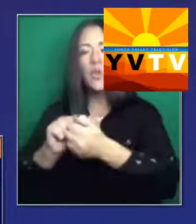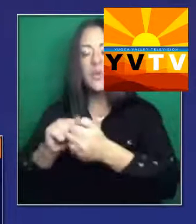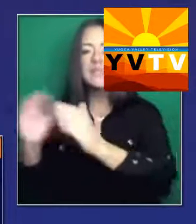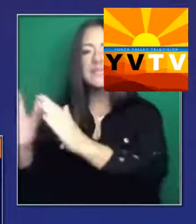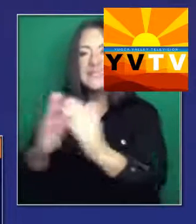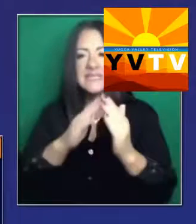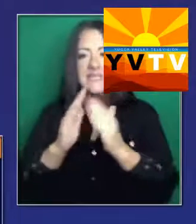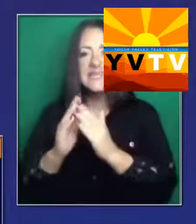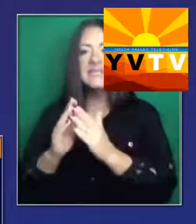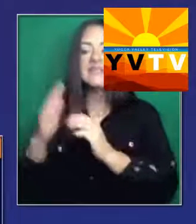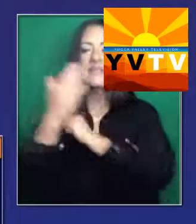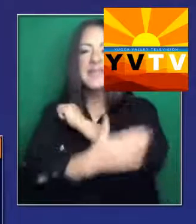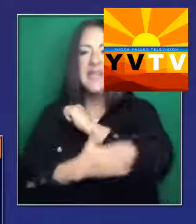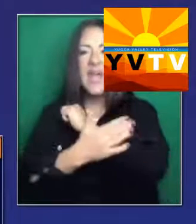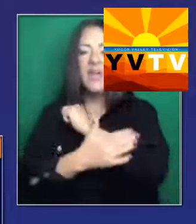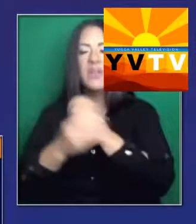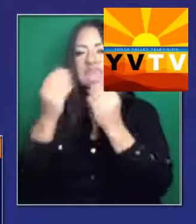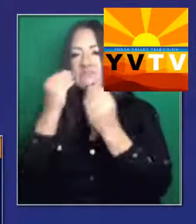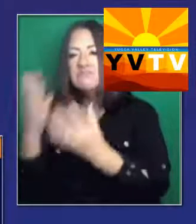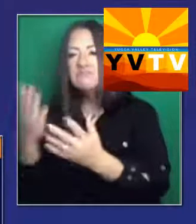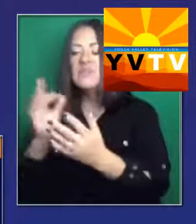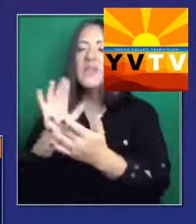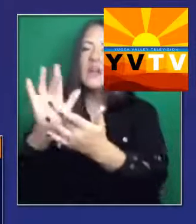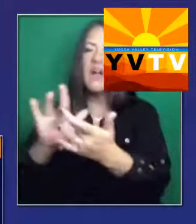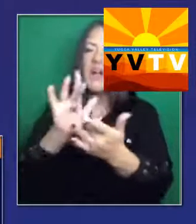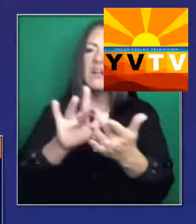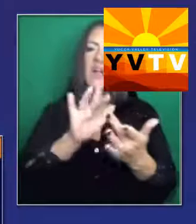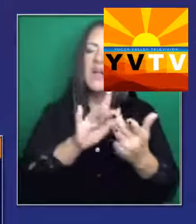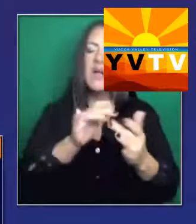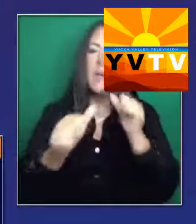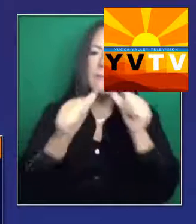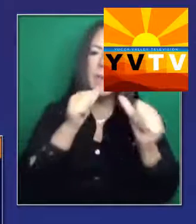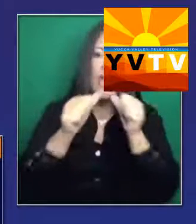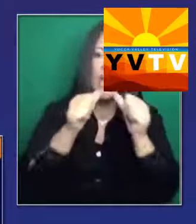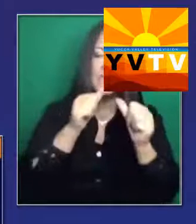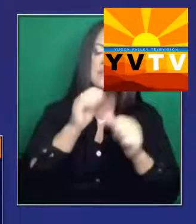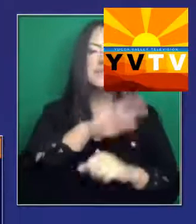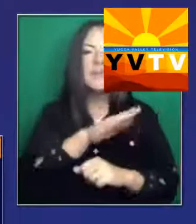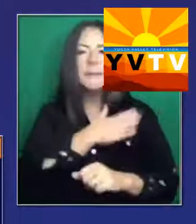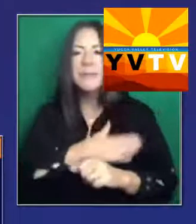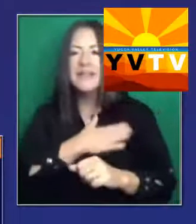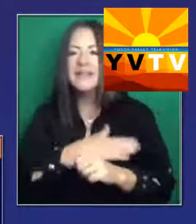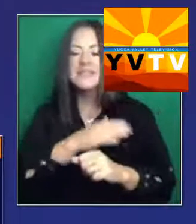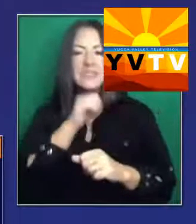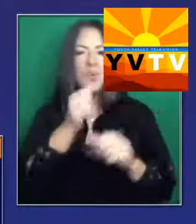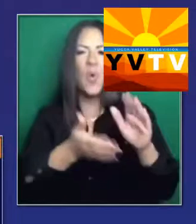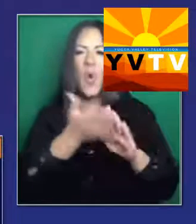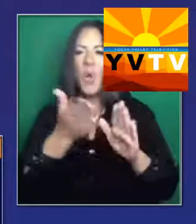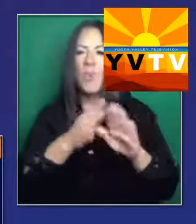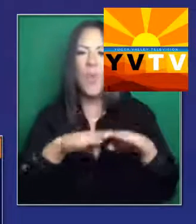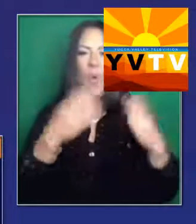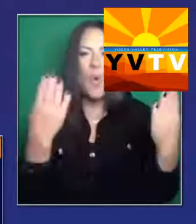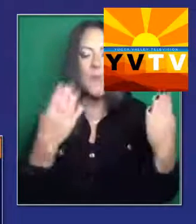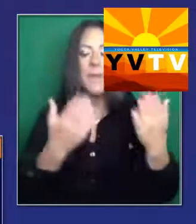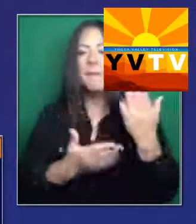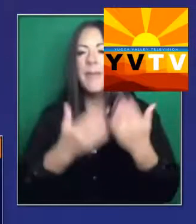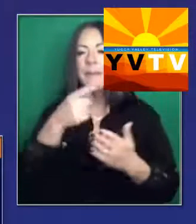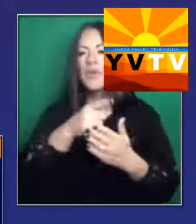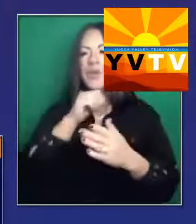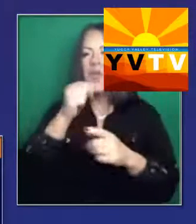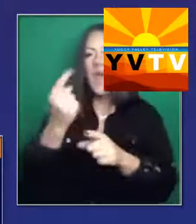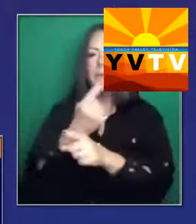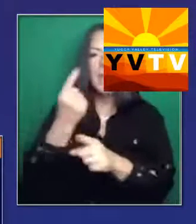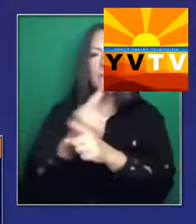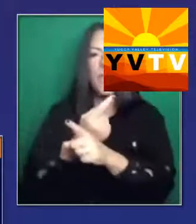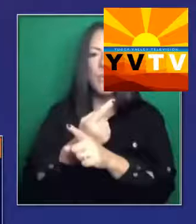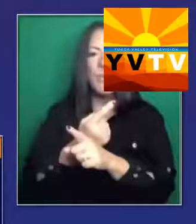to reach out to bars and restaurants that are still operating, but not operating appropriately. You can see just on this